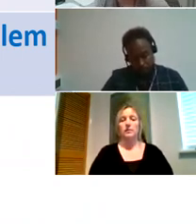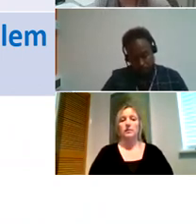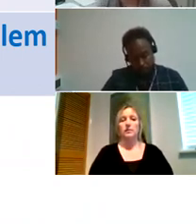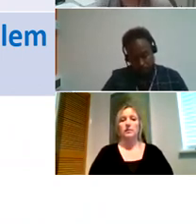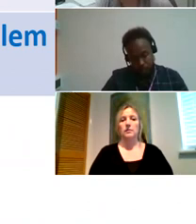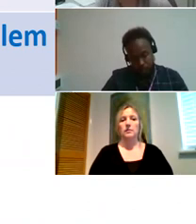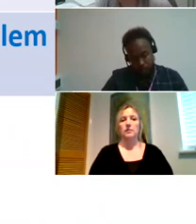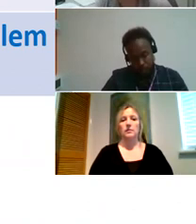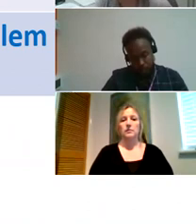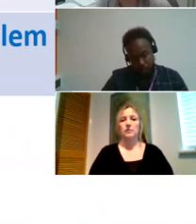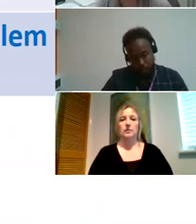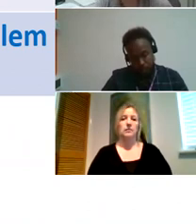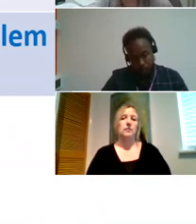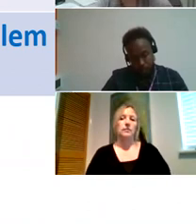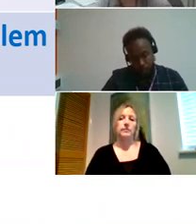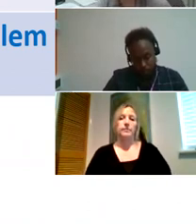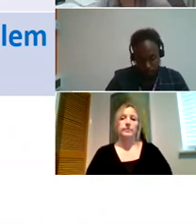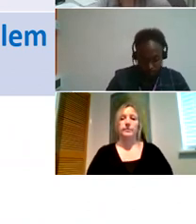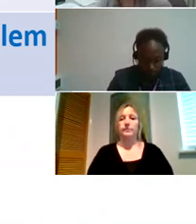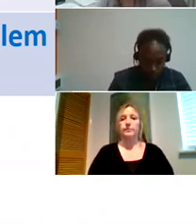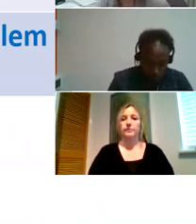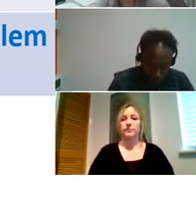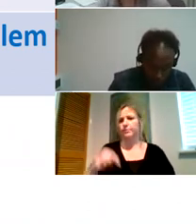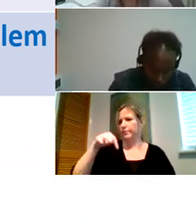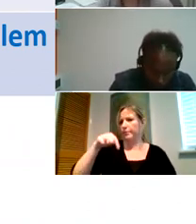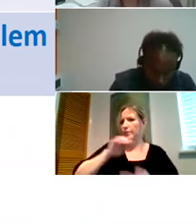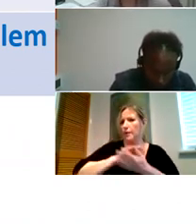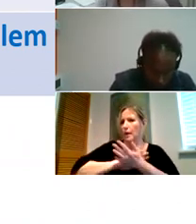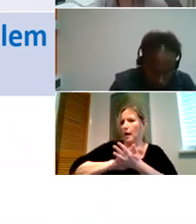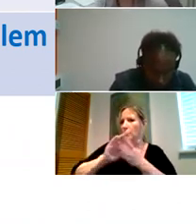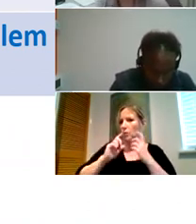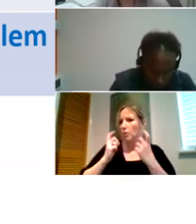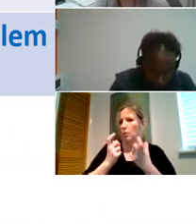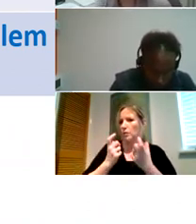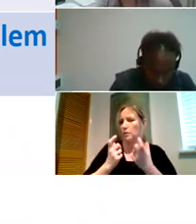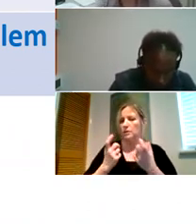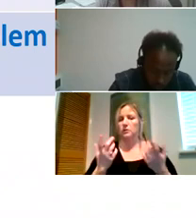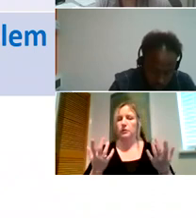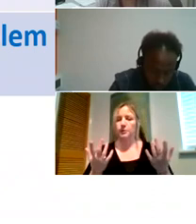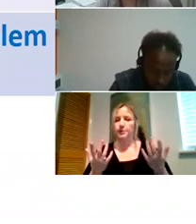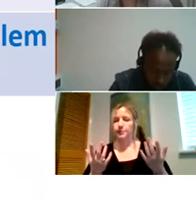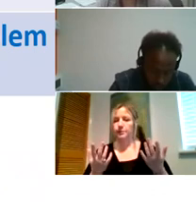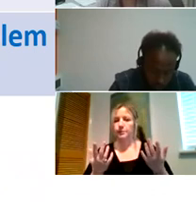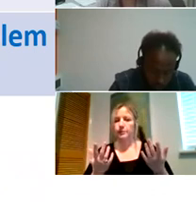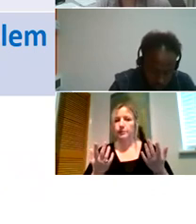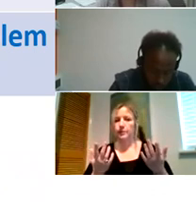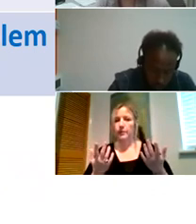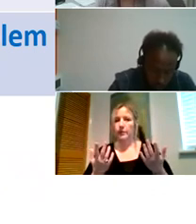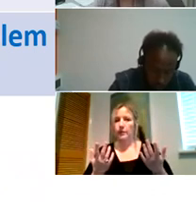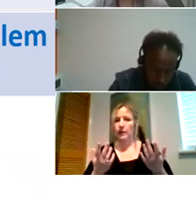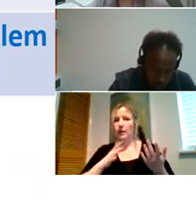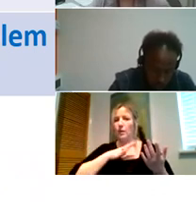College and in ESOL department, we're not just looking at developing your language and math skill, but we want to